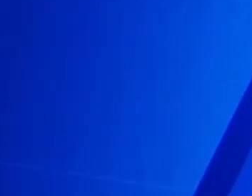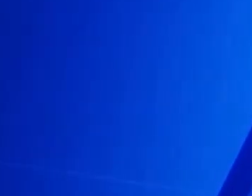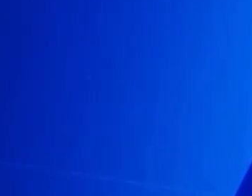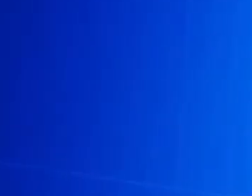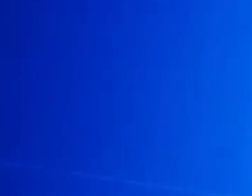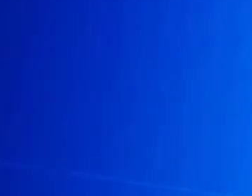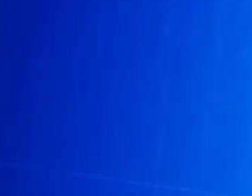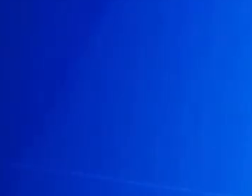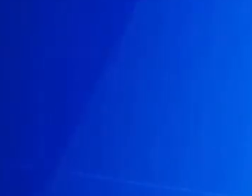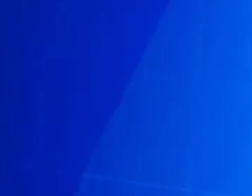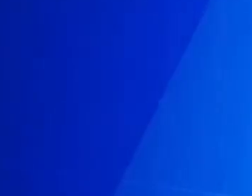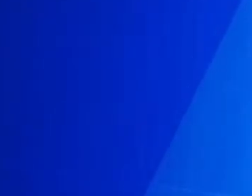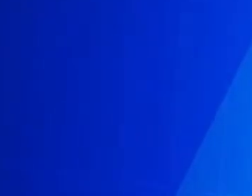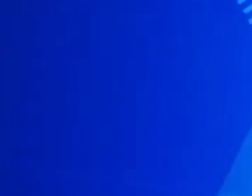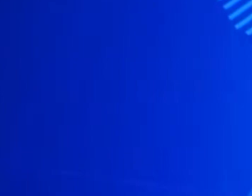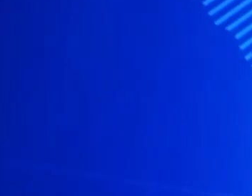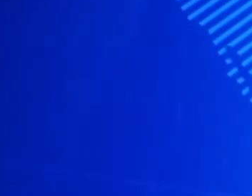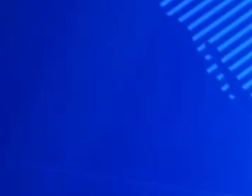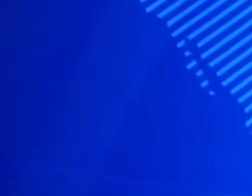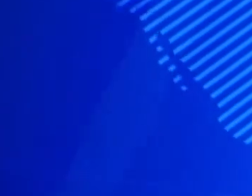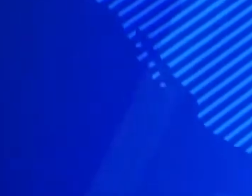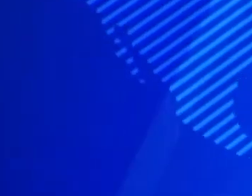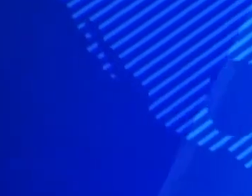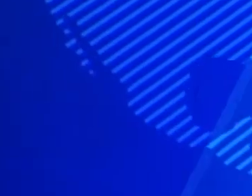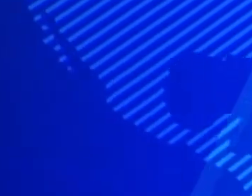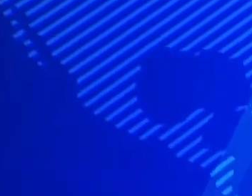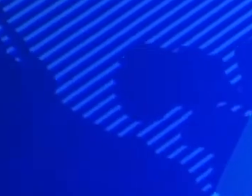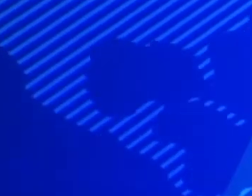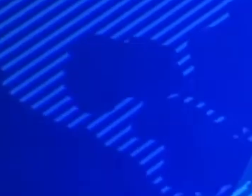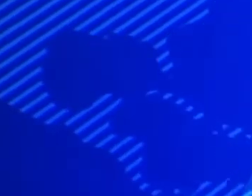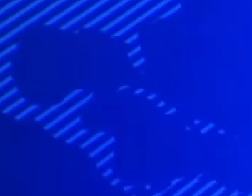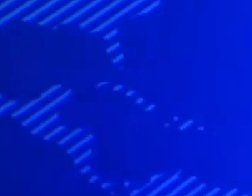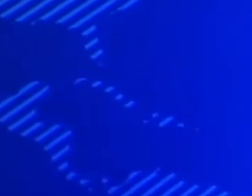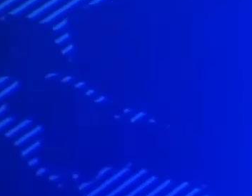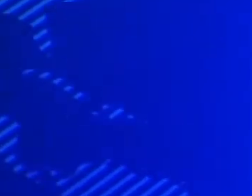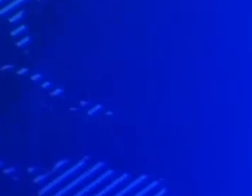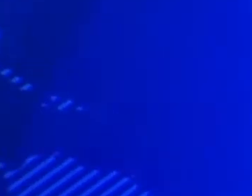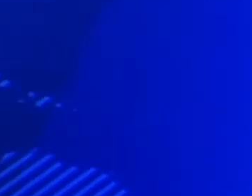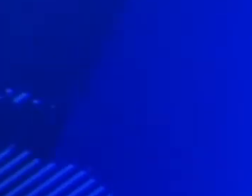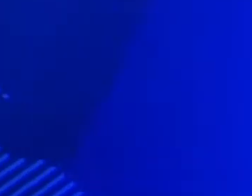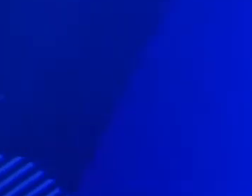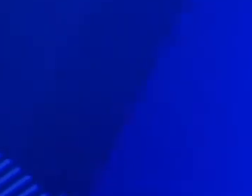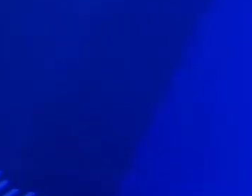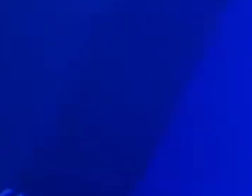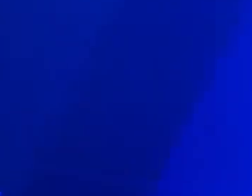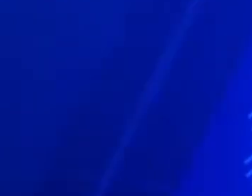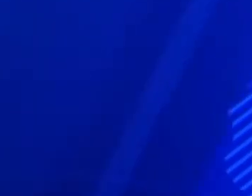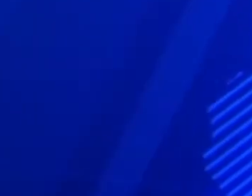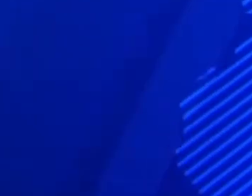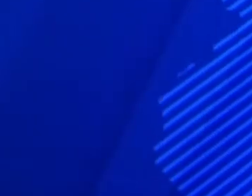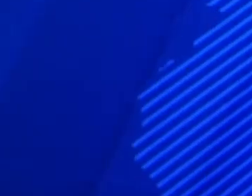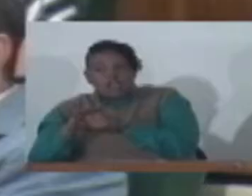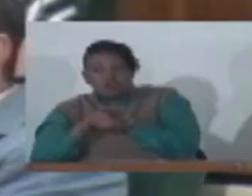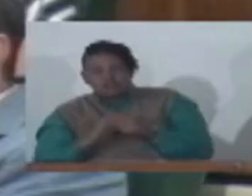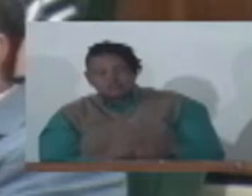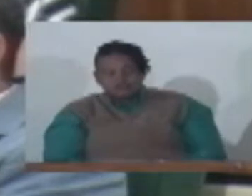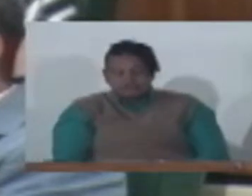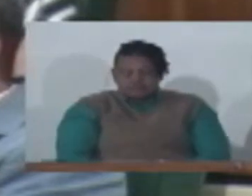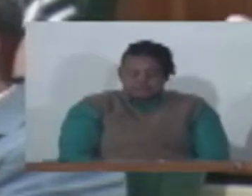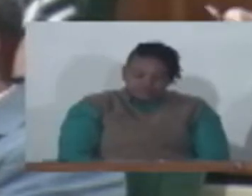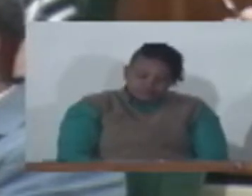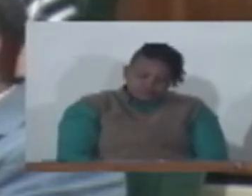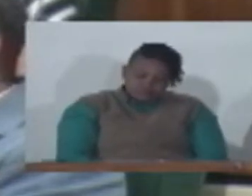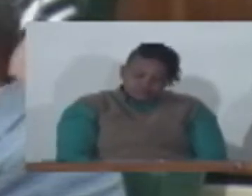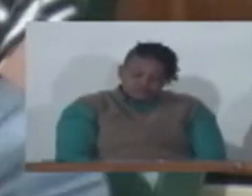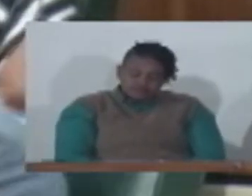Minister Dr. Horace Chang about a renewed and refocused collaboration between the government and the private sector in tackling crime. Both